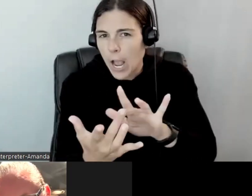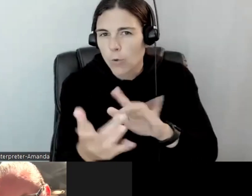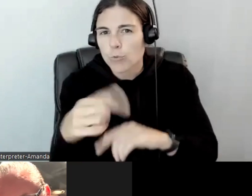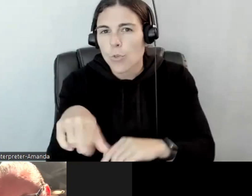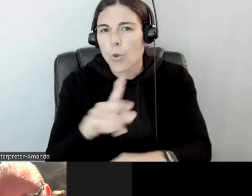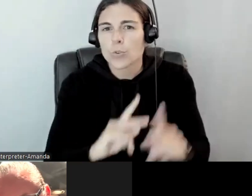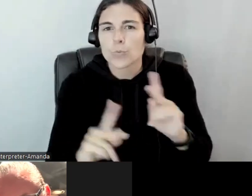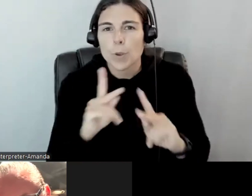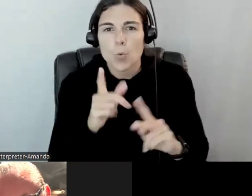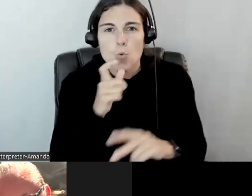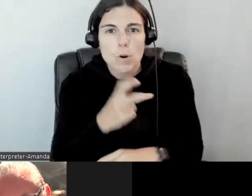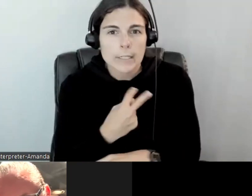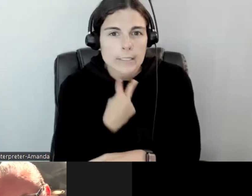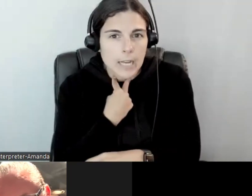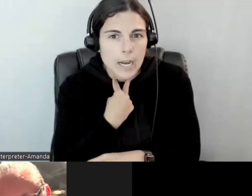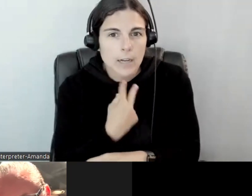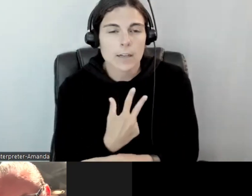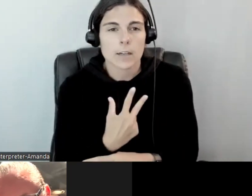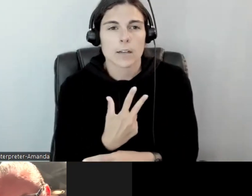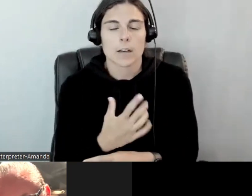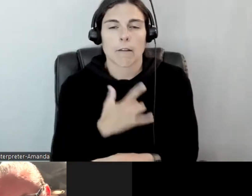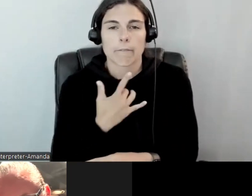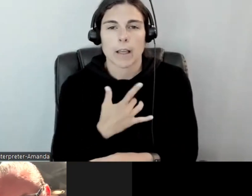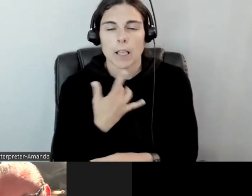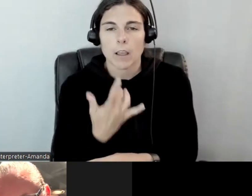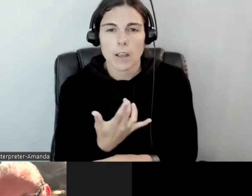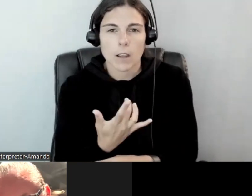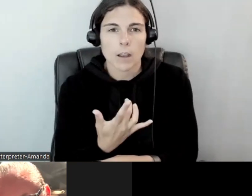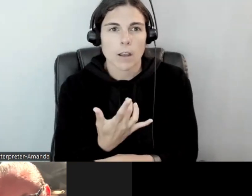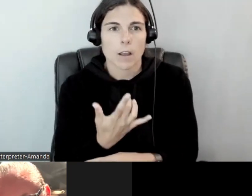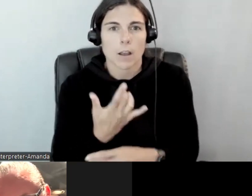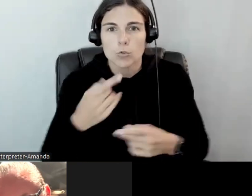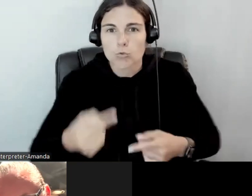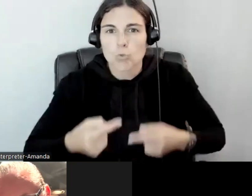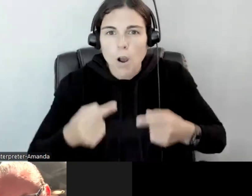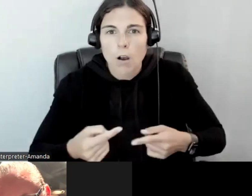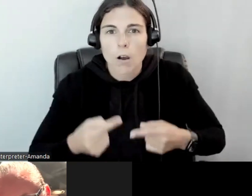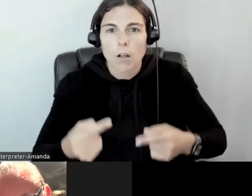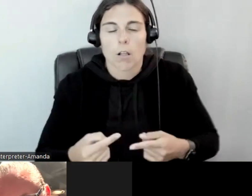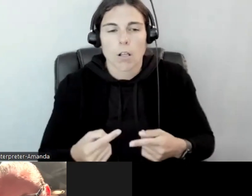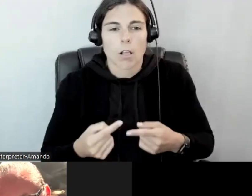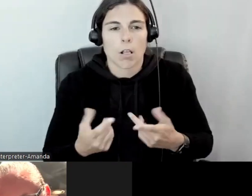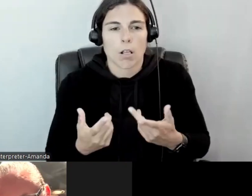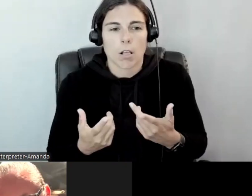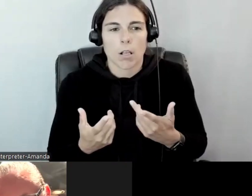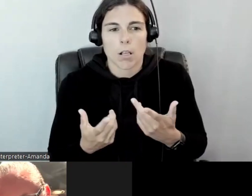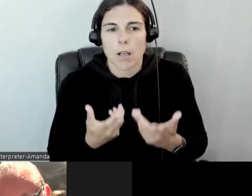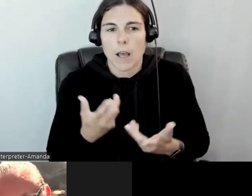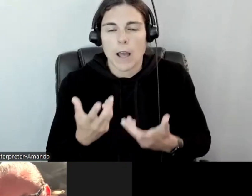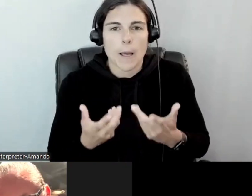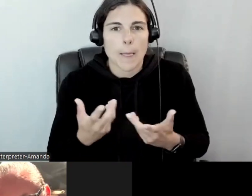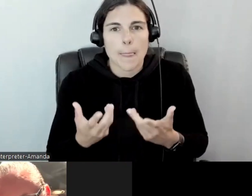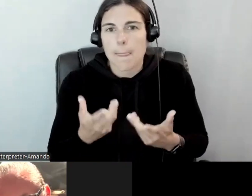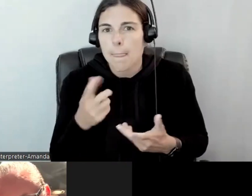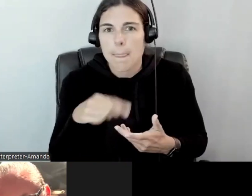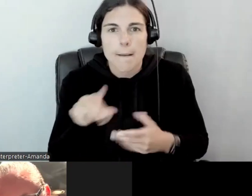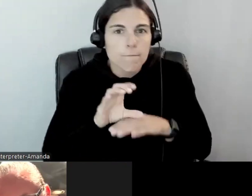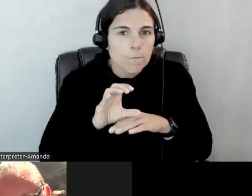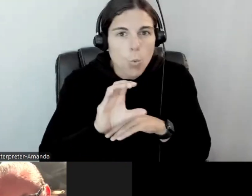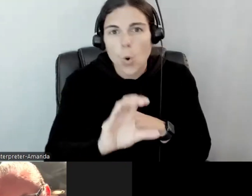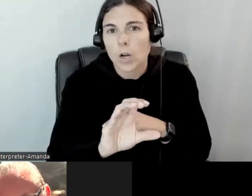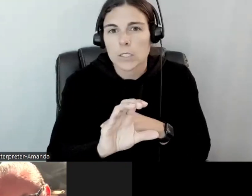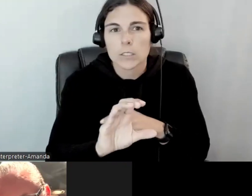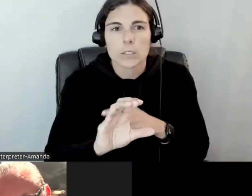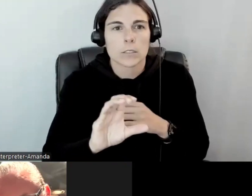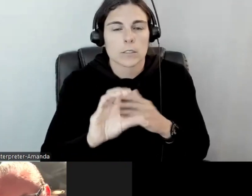are stuck someplace, are feeling that struggle and they're torn because they're kind of forced in order to